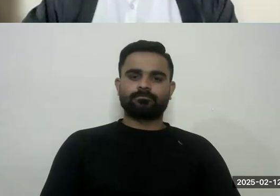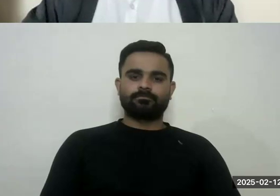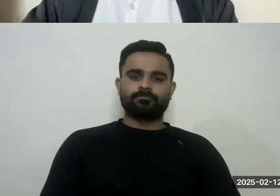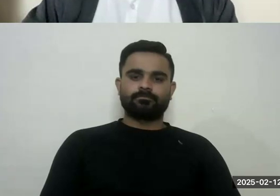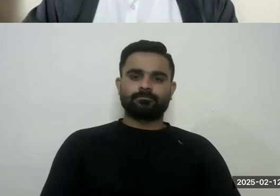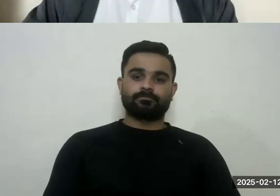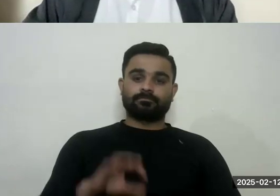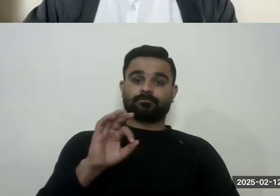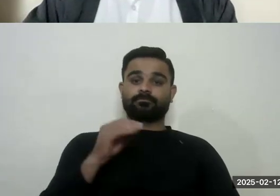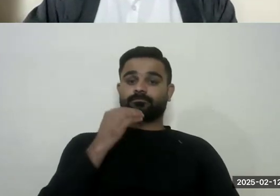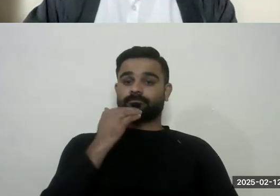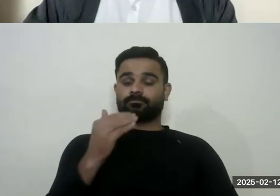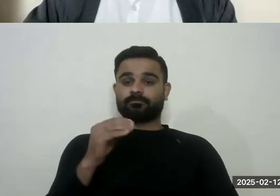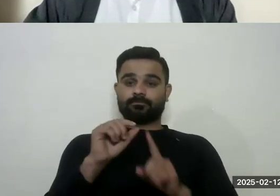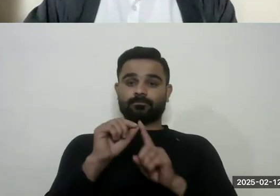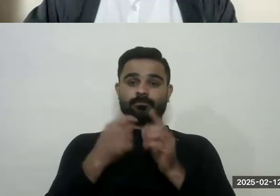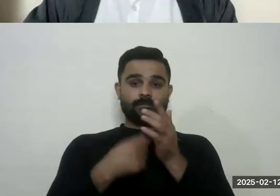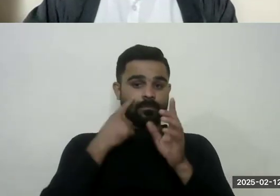Thank you for answering that for us, Priya.